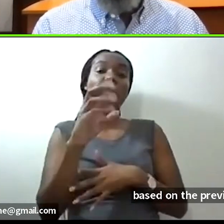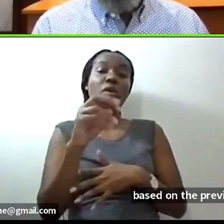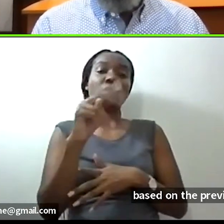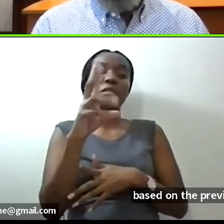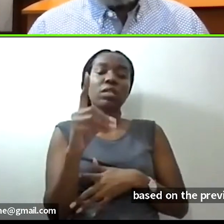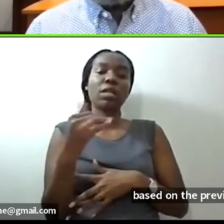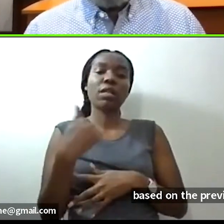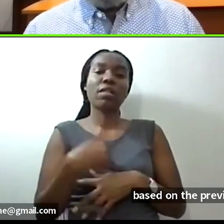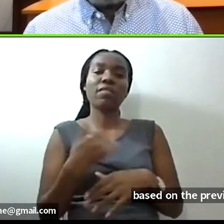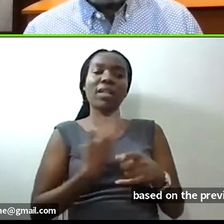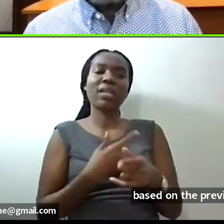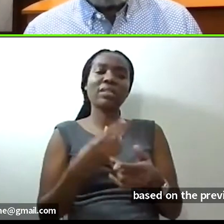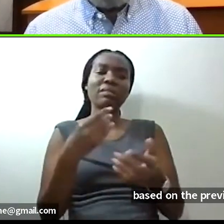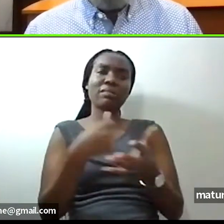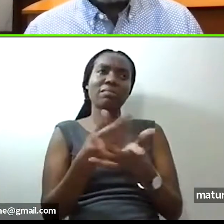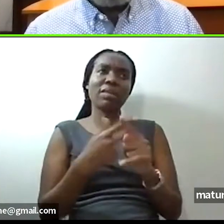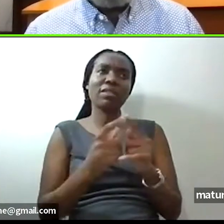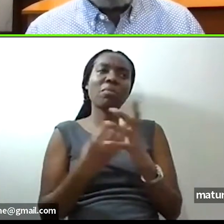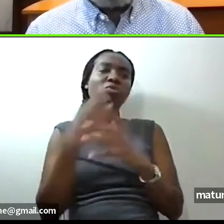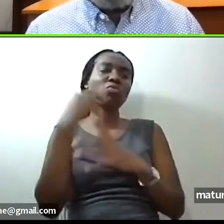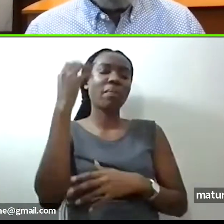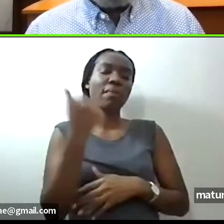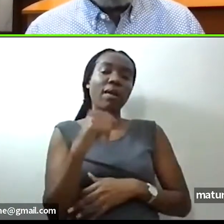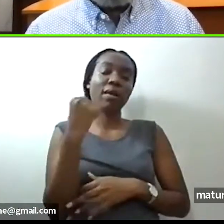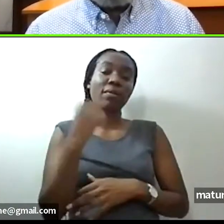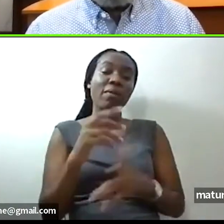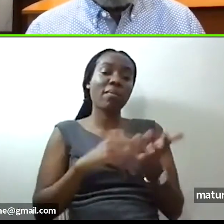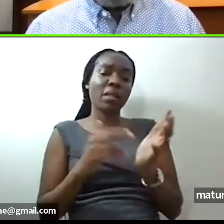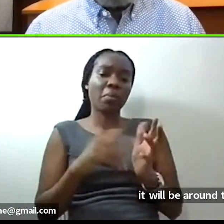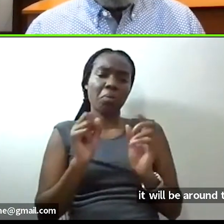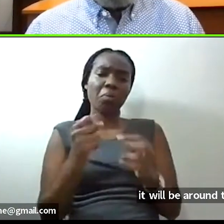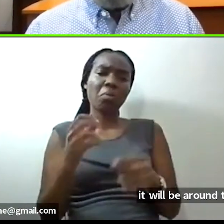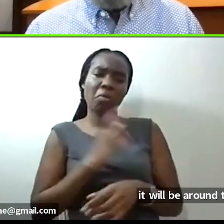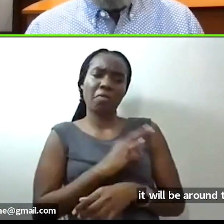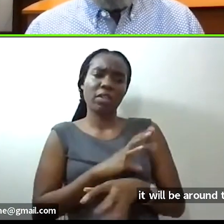tenor, it will pay around this figure. And more than not, we are almost